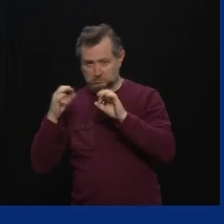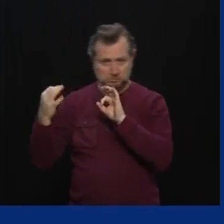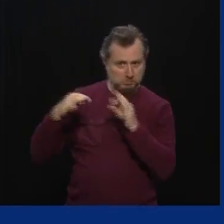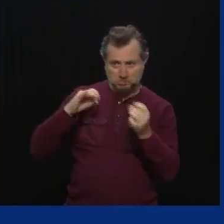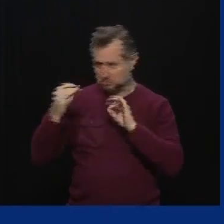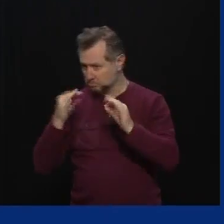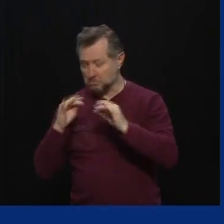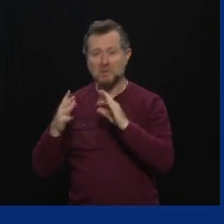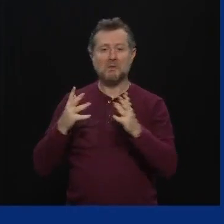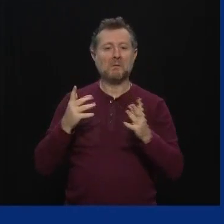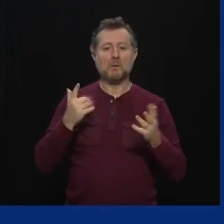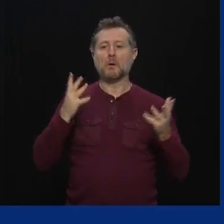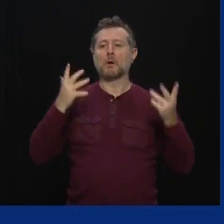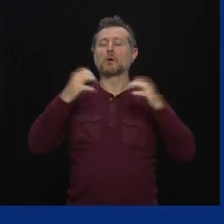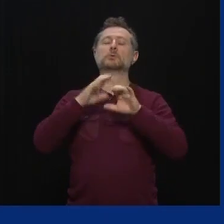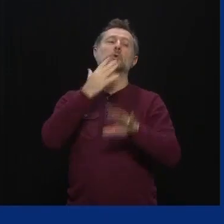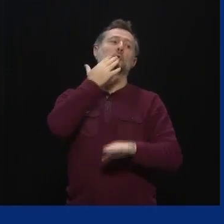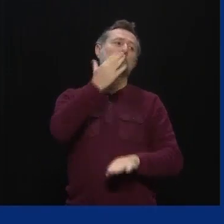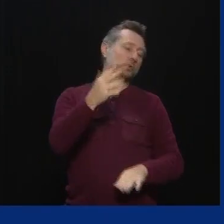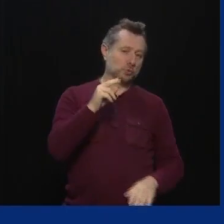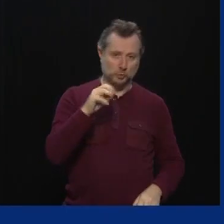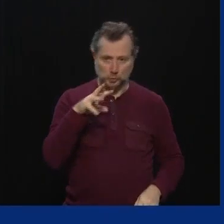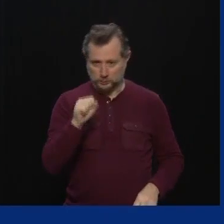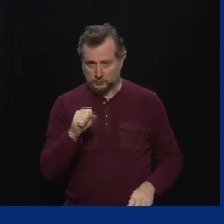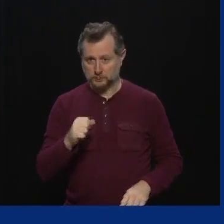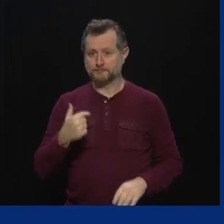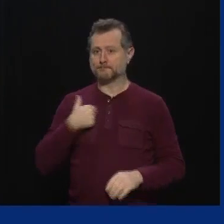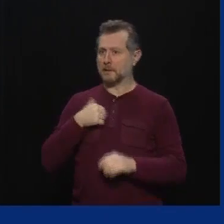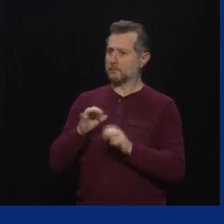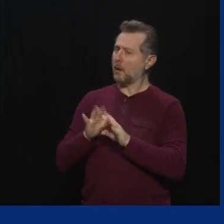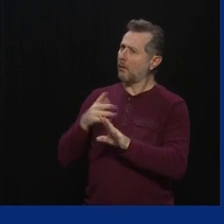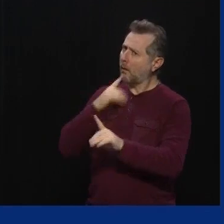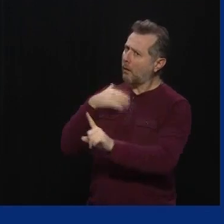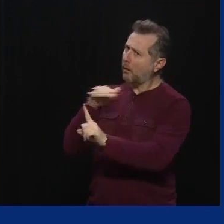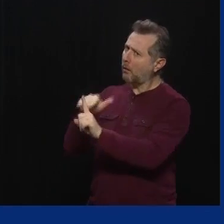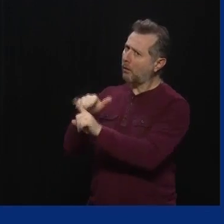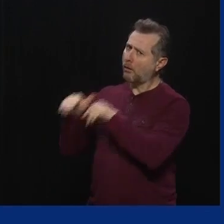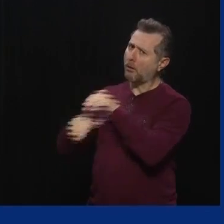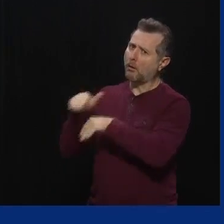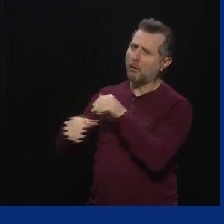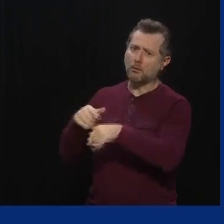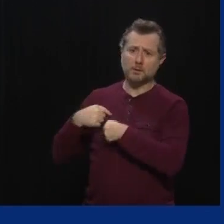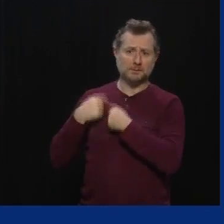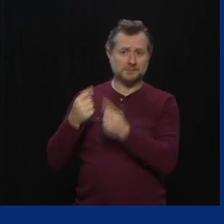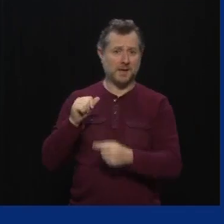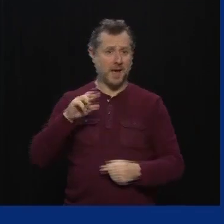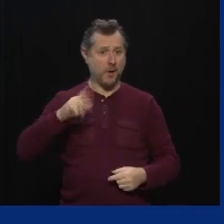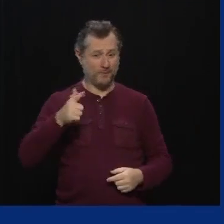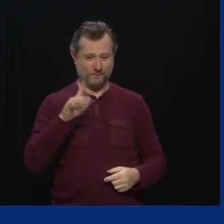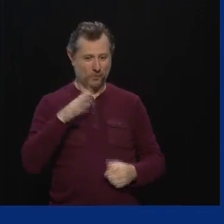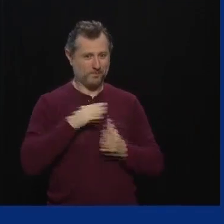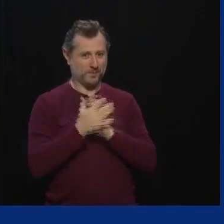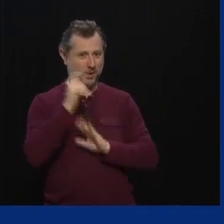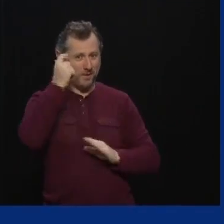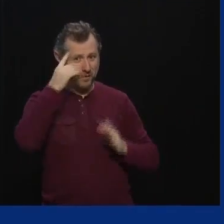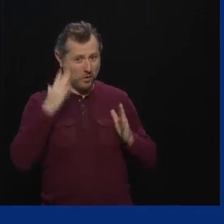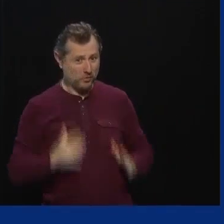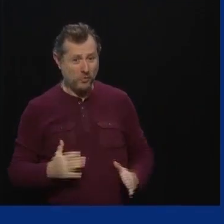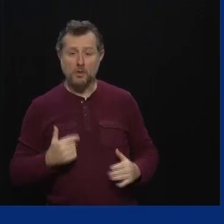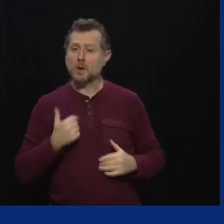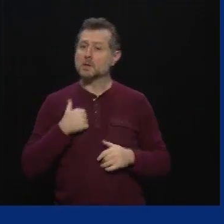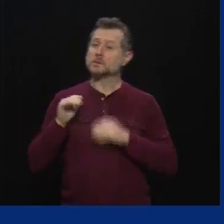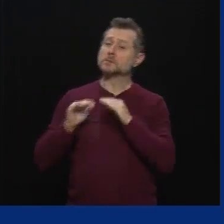raised since I took office August 24th. And so that's good. We also have to make sure our pediatricians